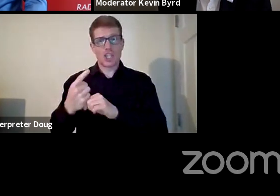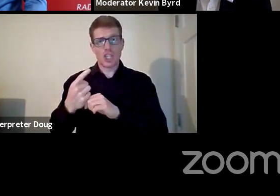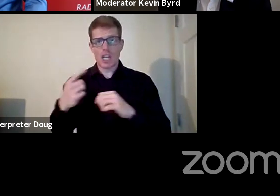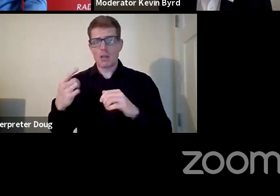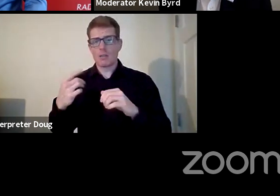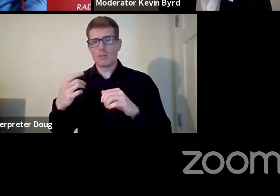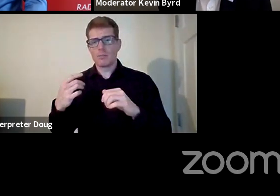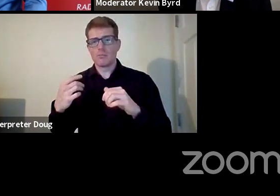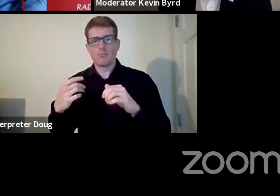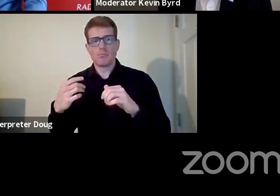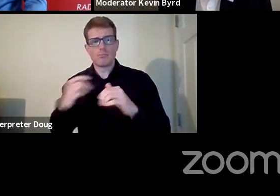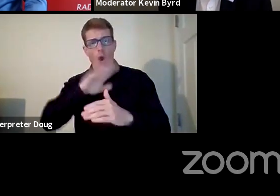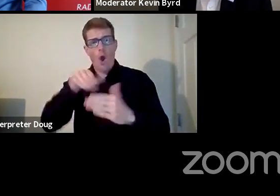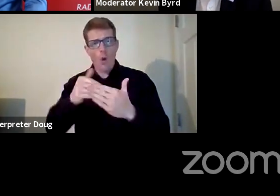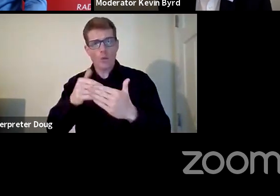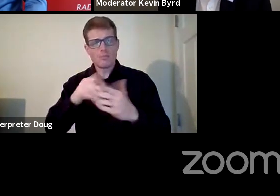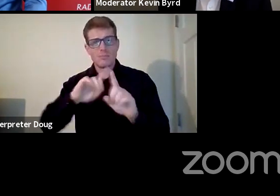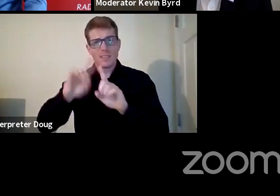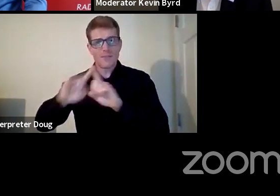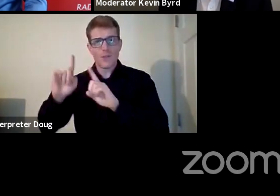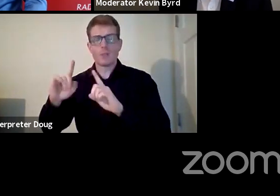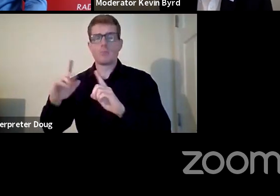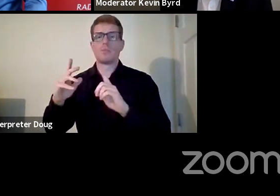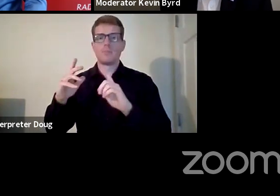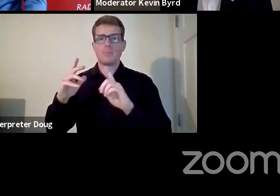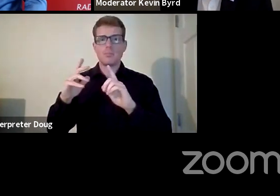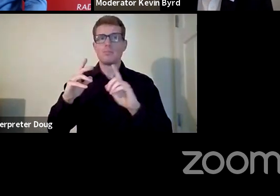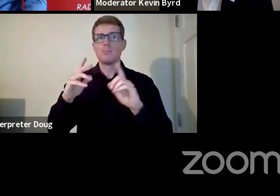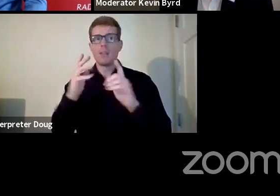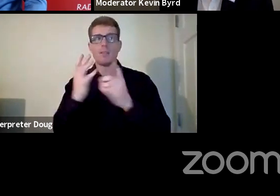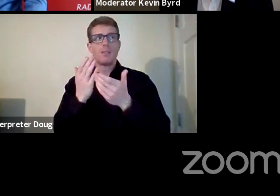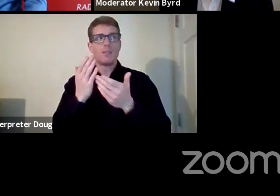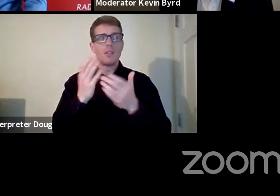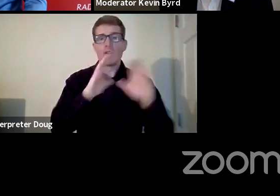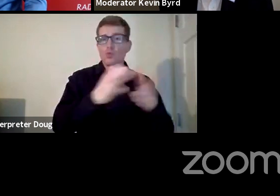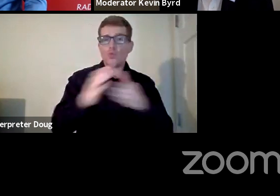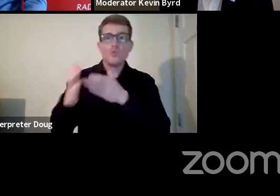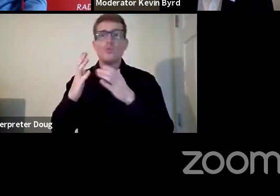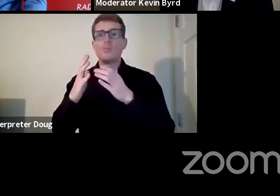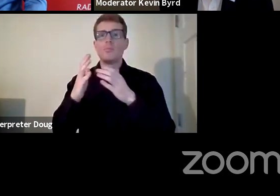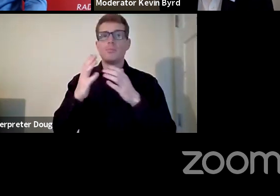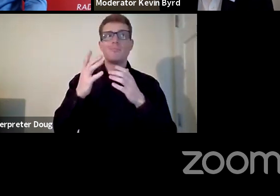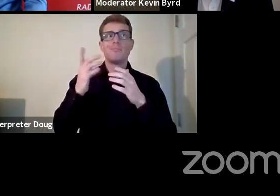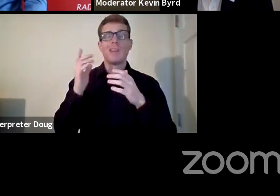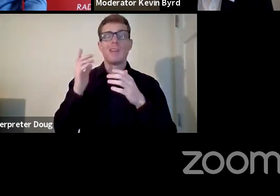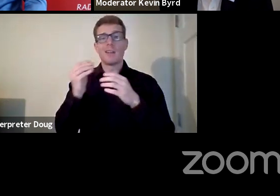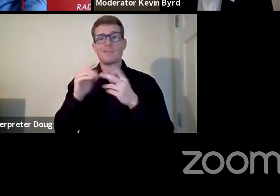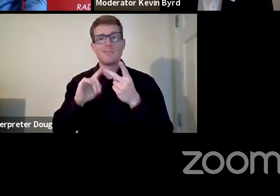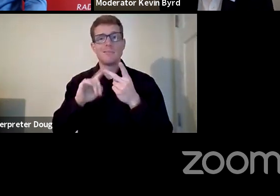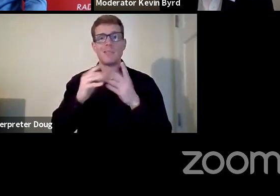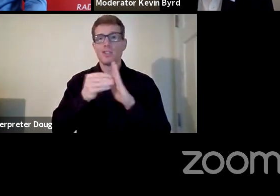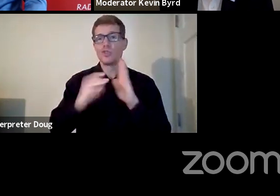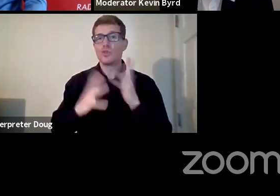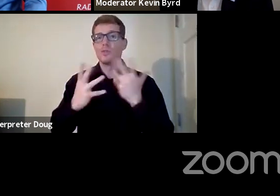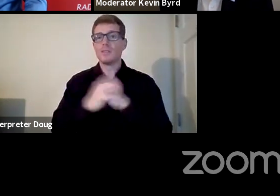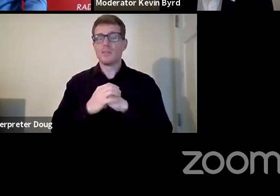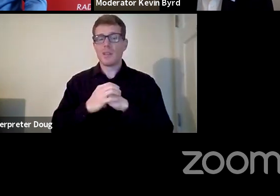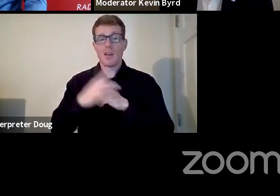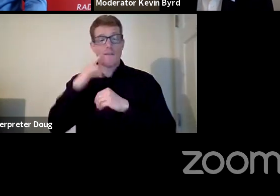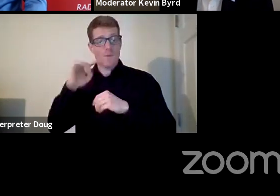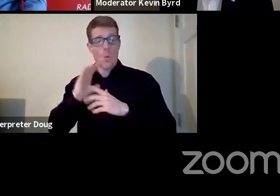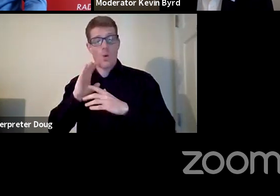So, from our perspective as a community college, I would say it has truly been